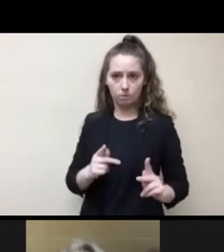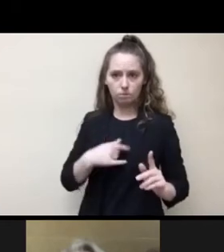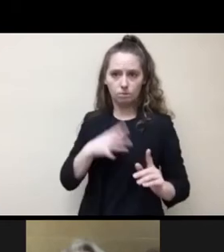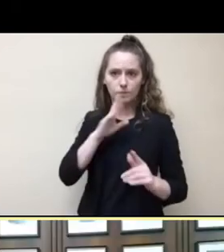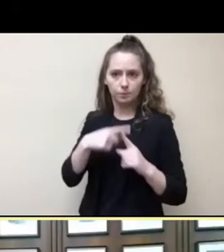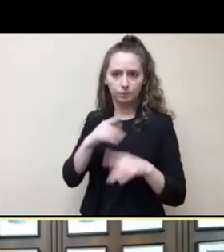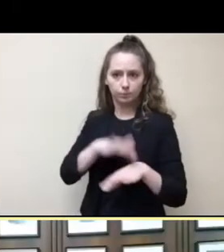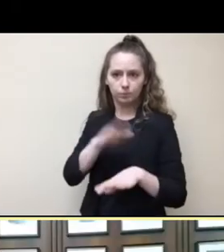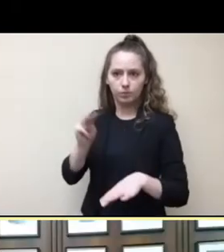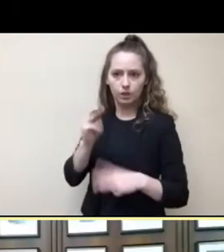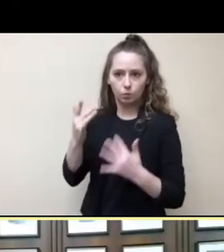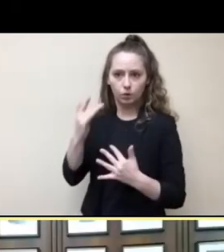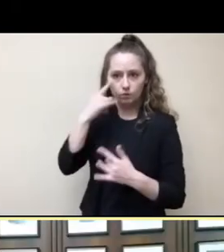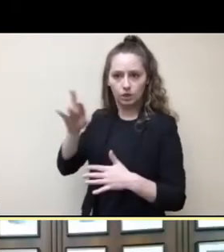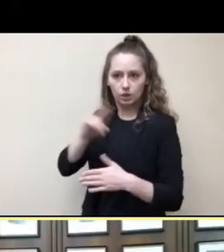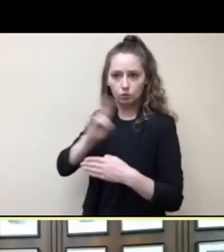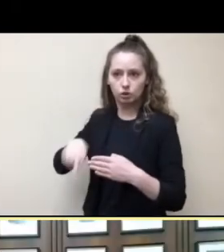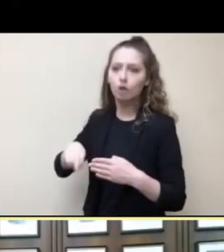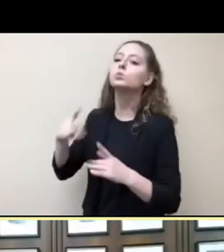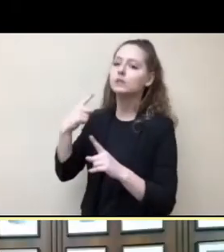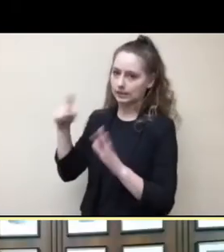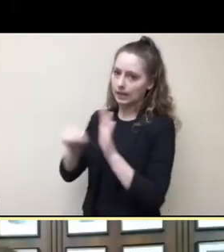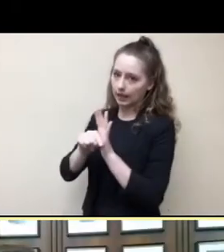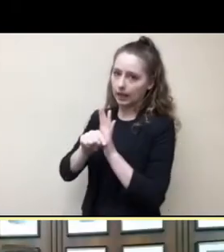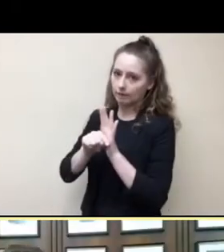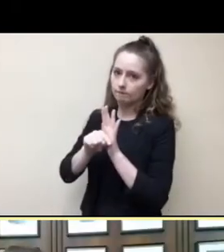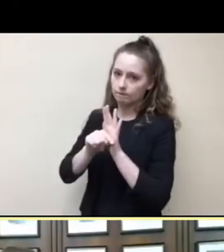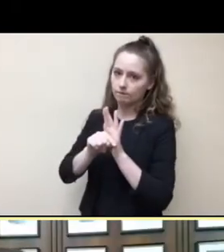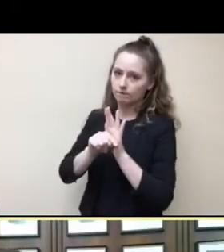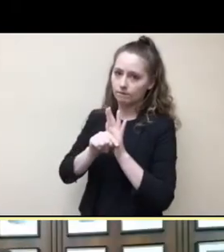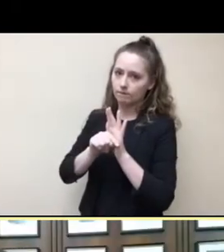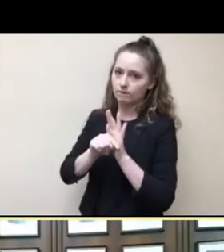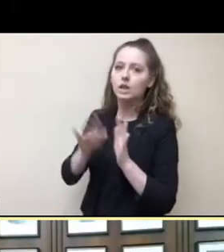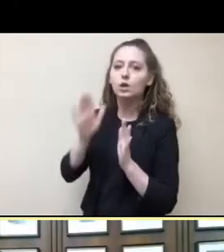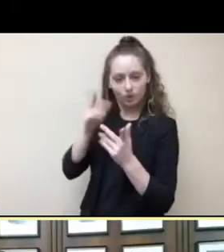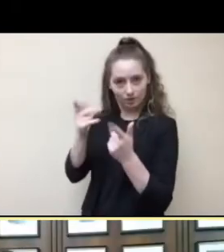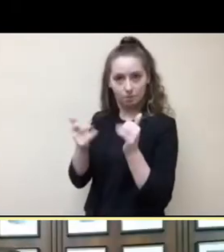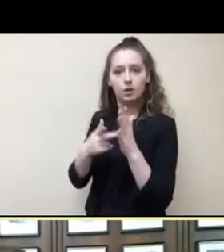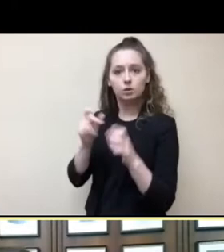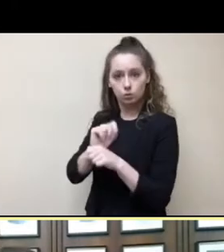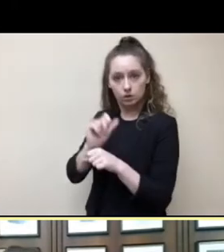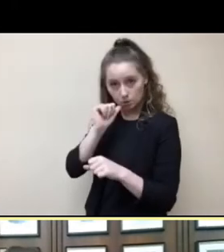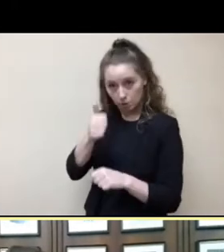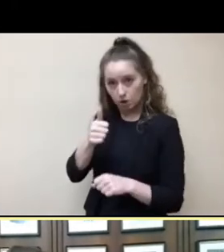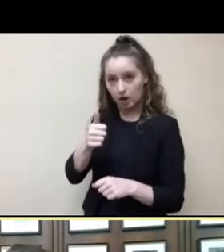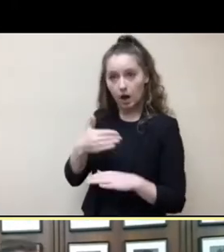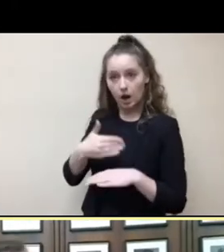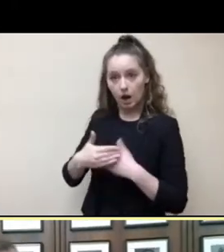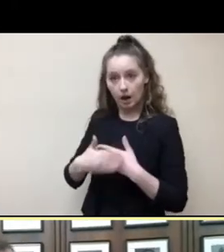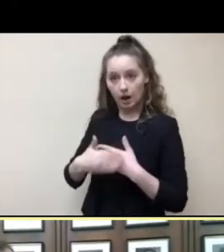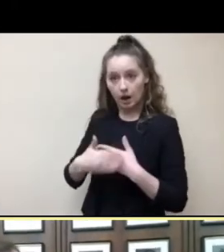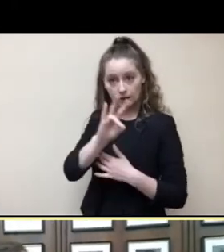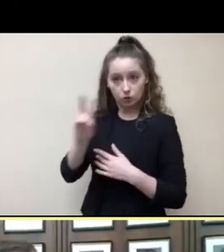his test results was negative. He'll be coming back to work tomorrow due to the 72-hour no